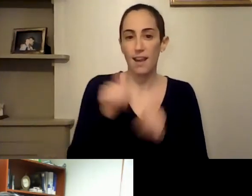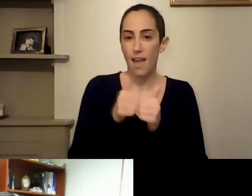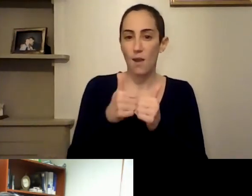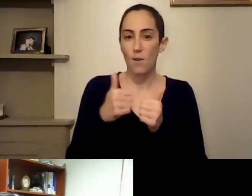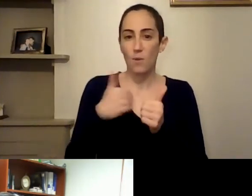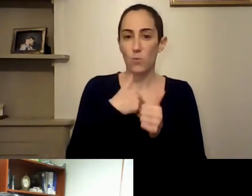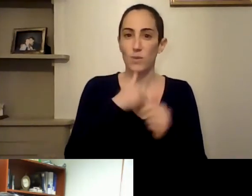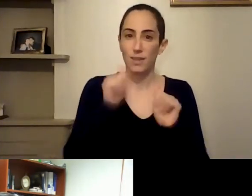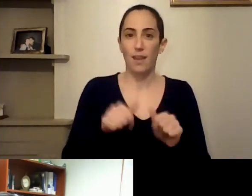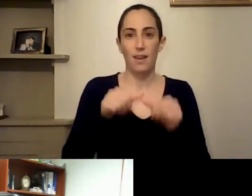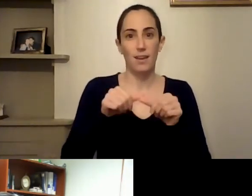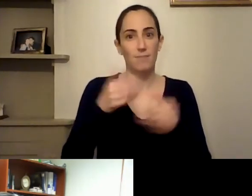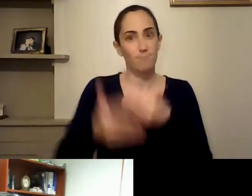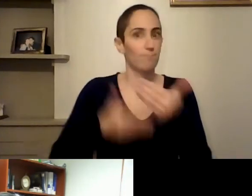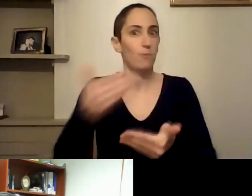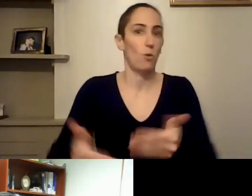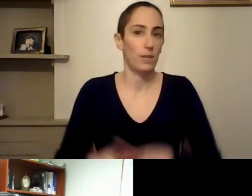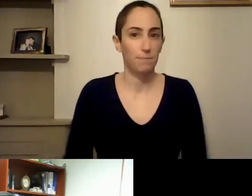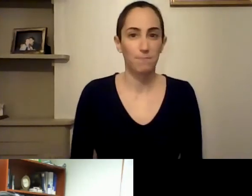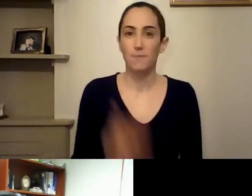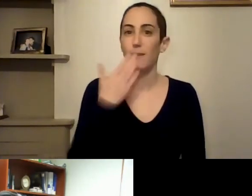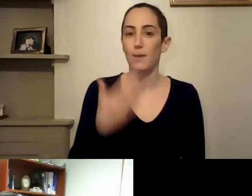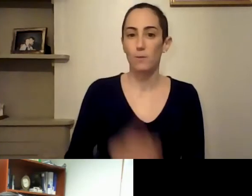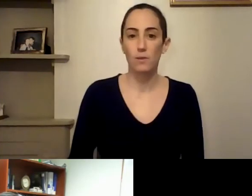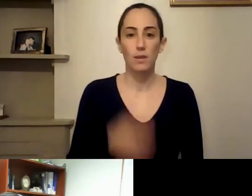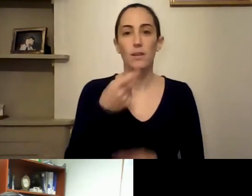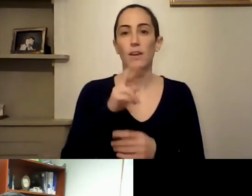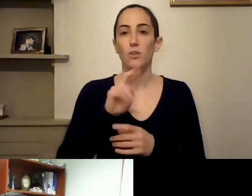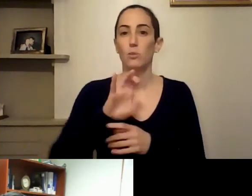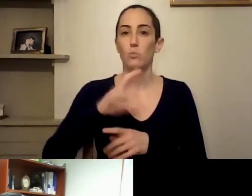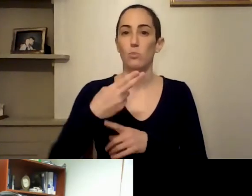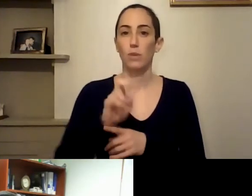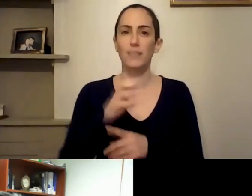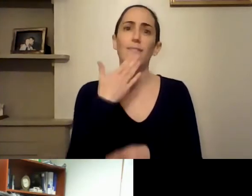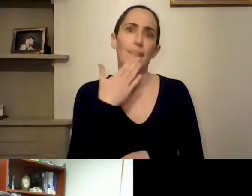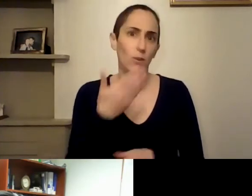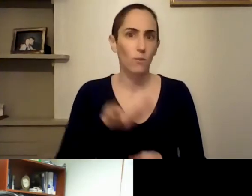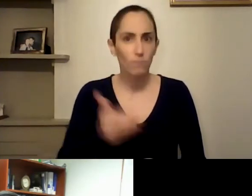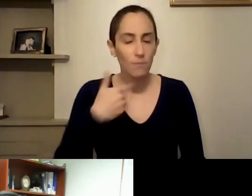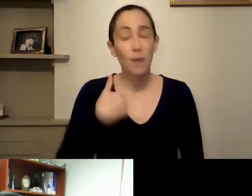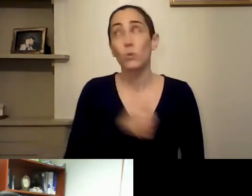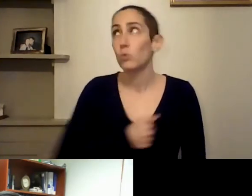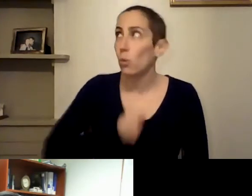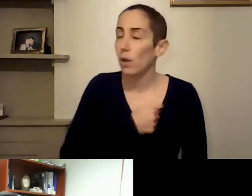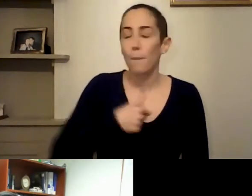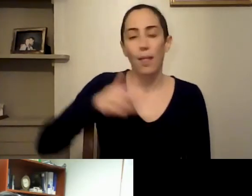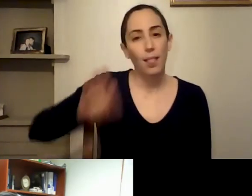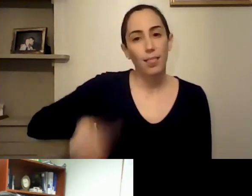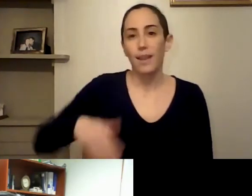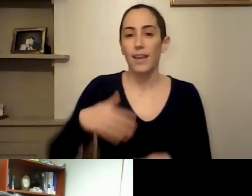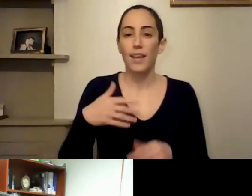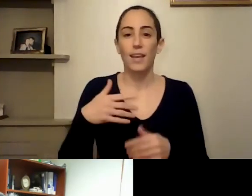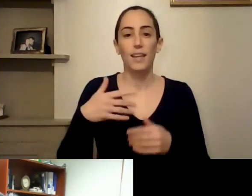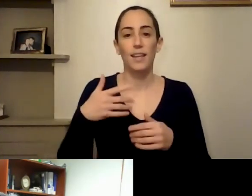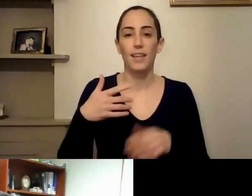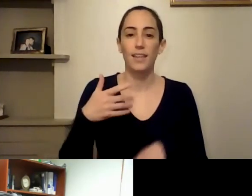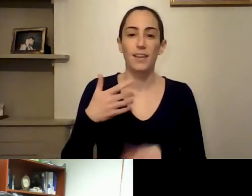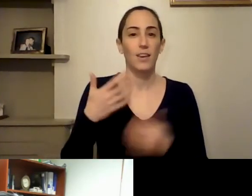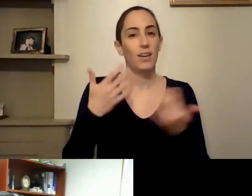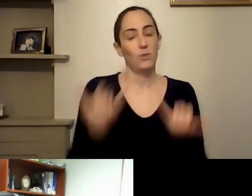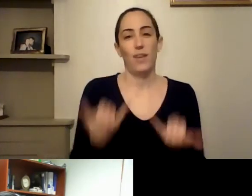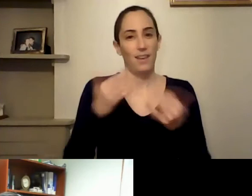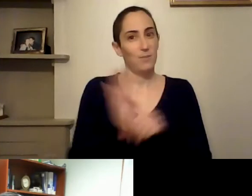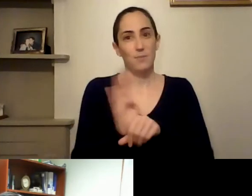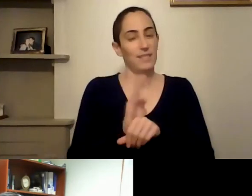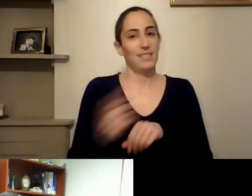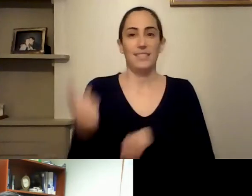move forward. So thank you. Thank you. Thank you for having me. I'm so sorry I was late. We're having a busy day vaccinating people today,